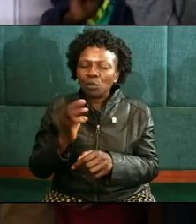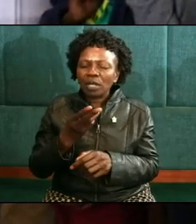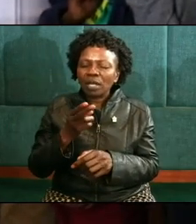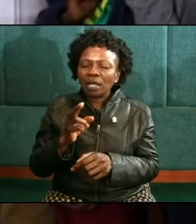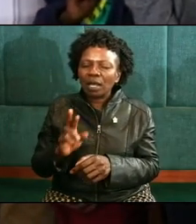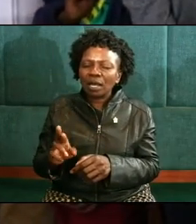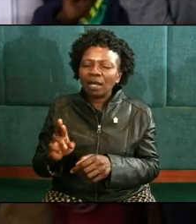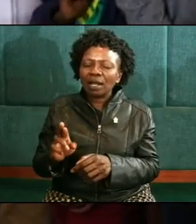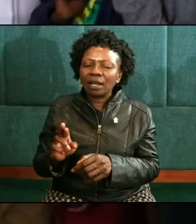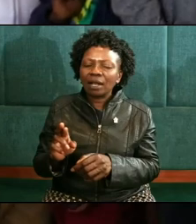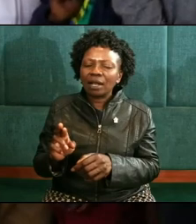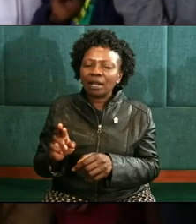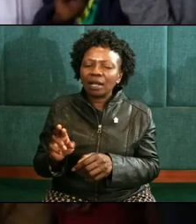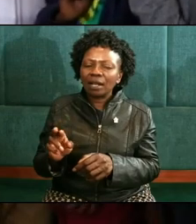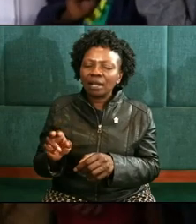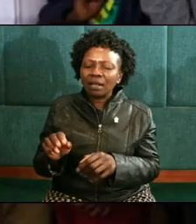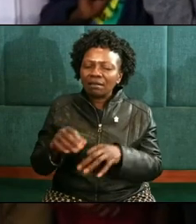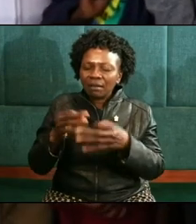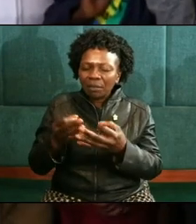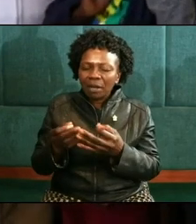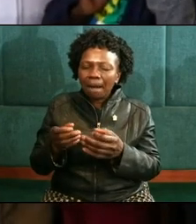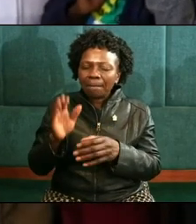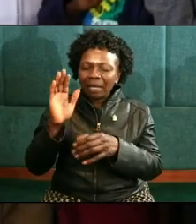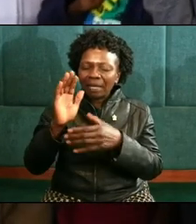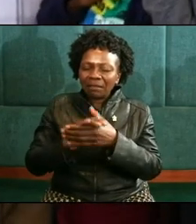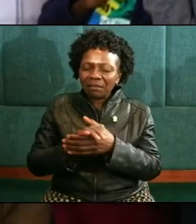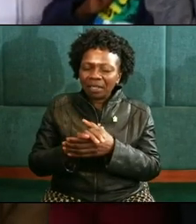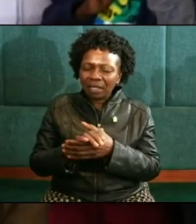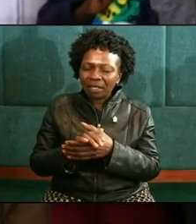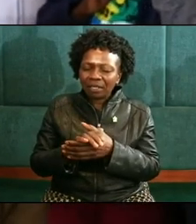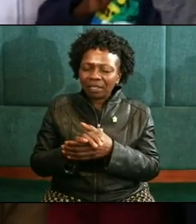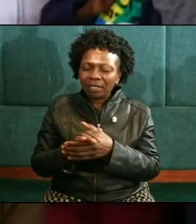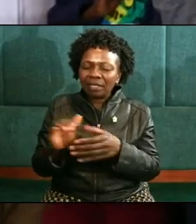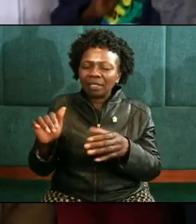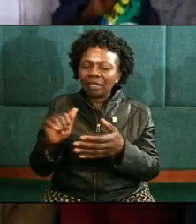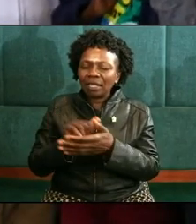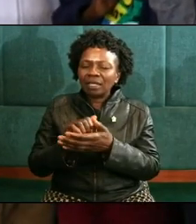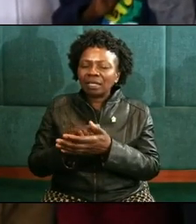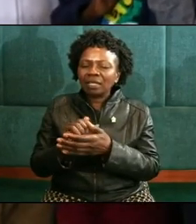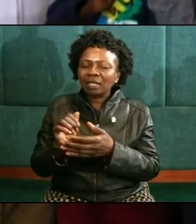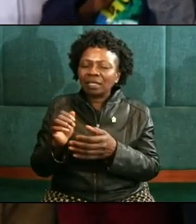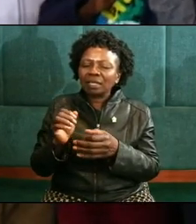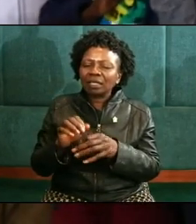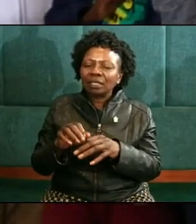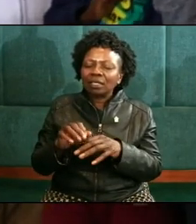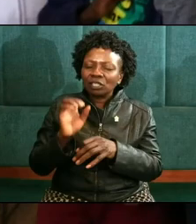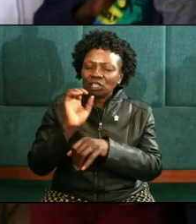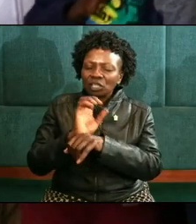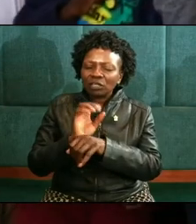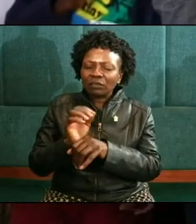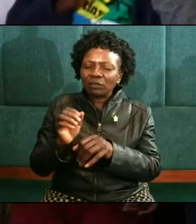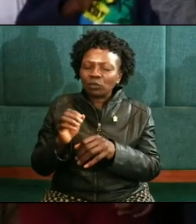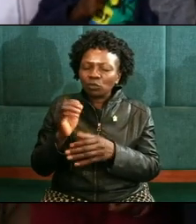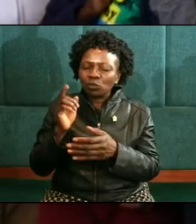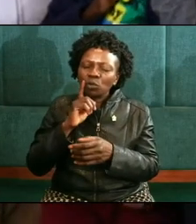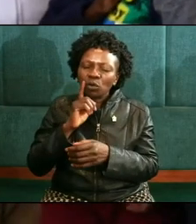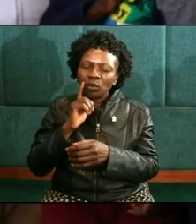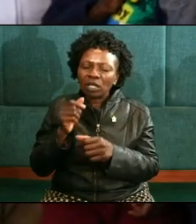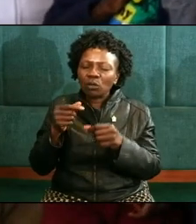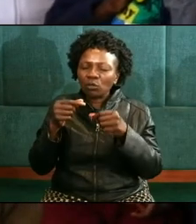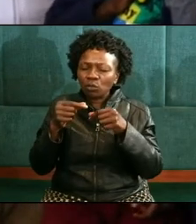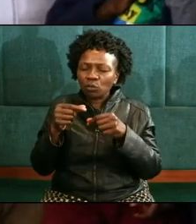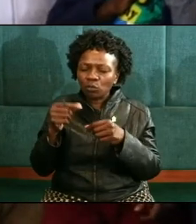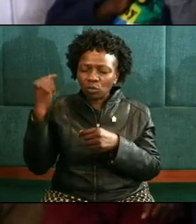are firmly believing that the church of tomorrow will be saved. Amen. And the gospel will keep